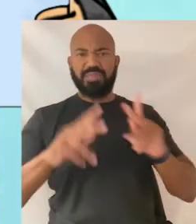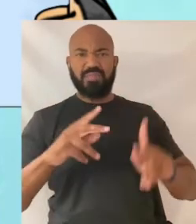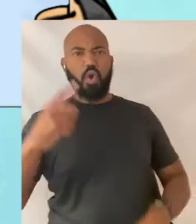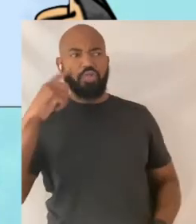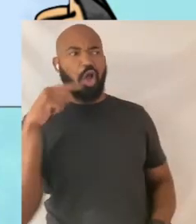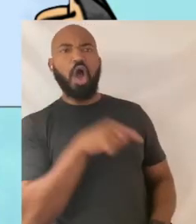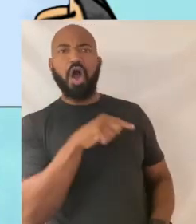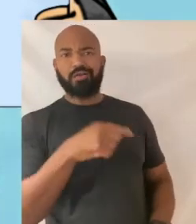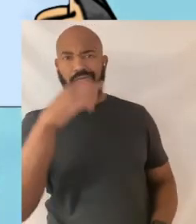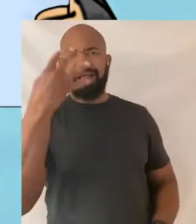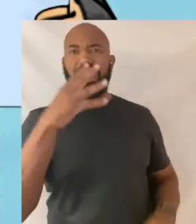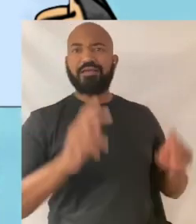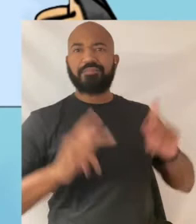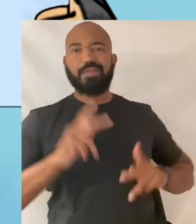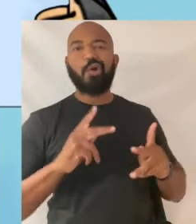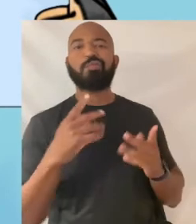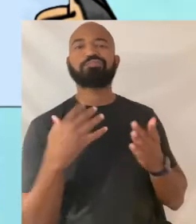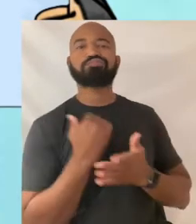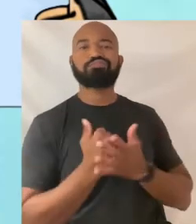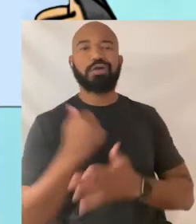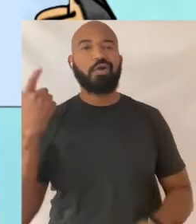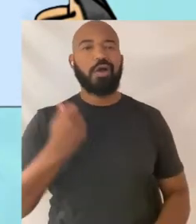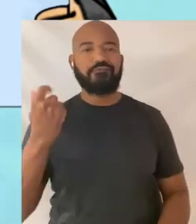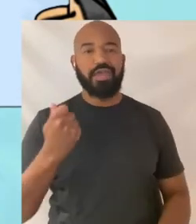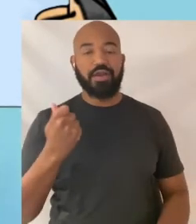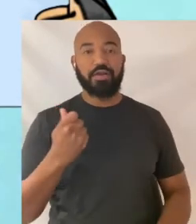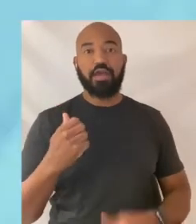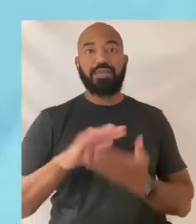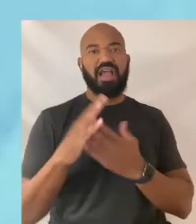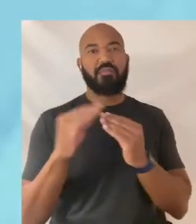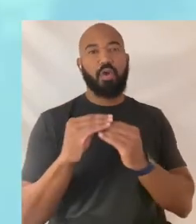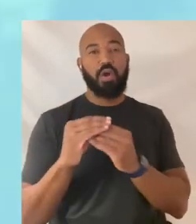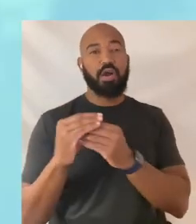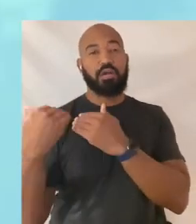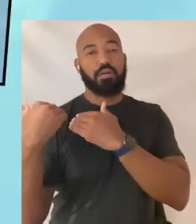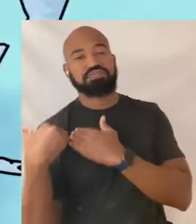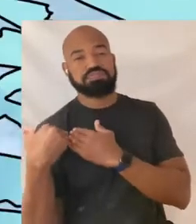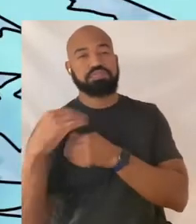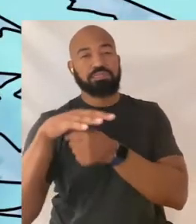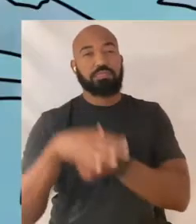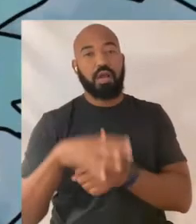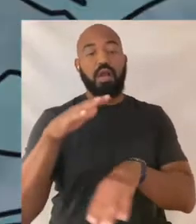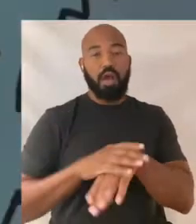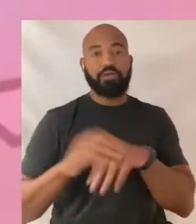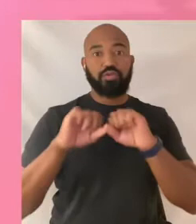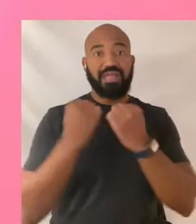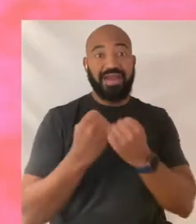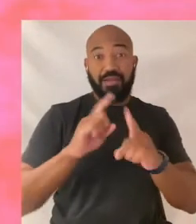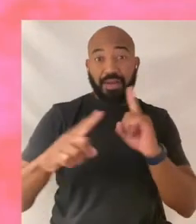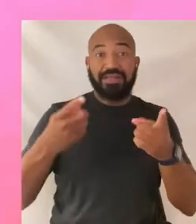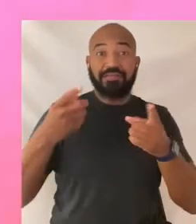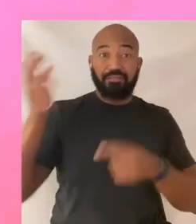primary users of welfare, hence a burden to society, even though then and now, white people